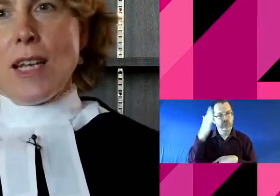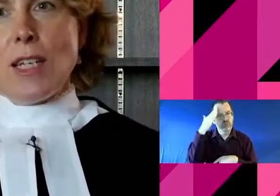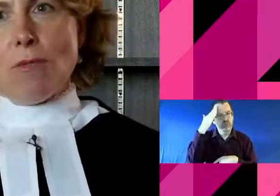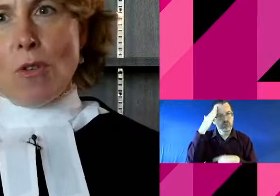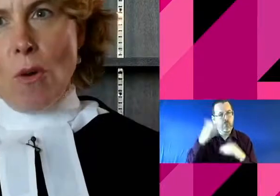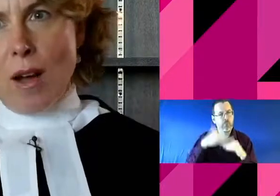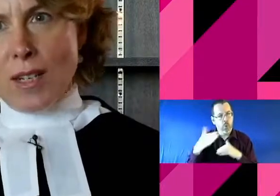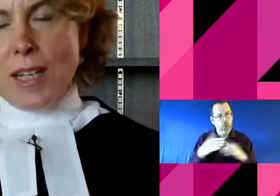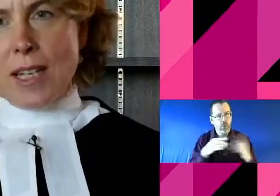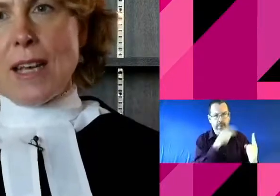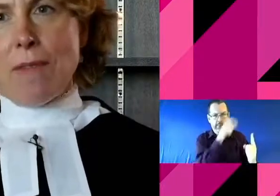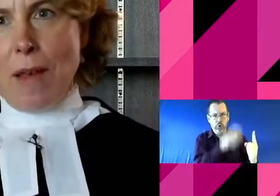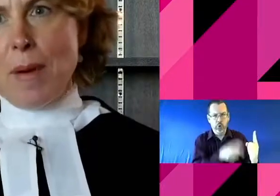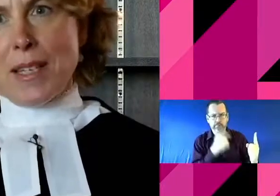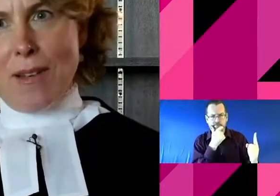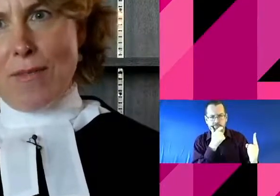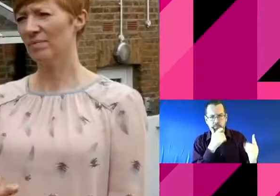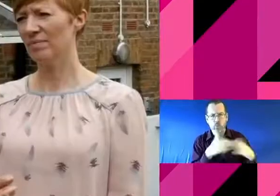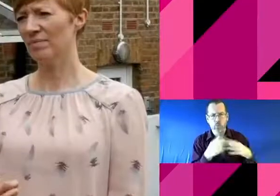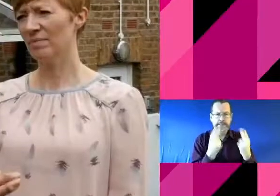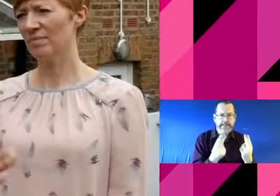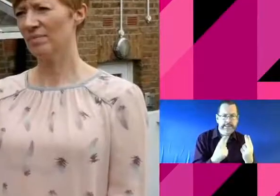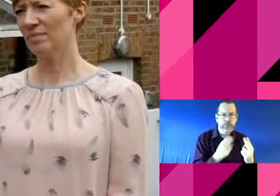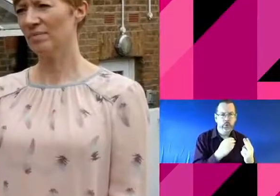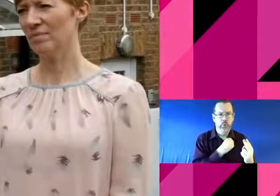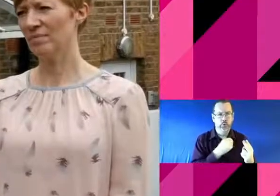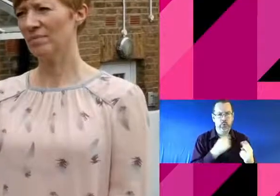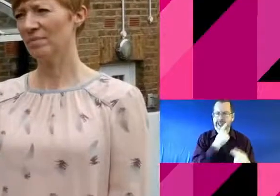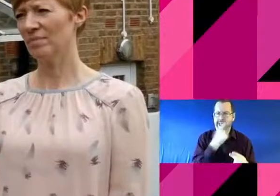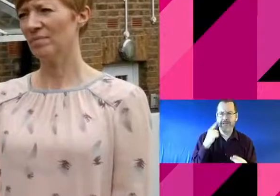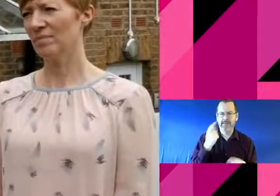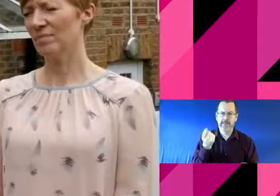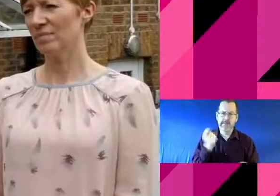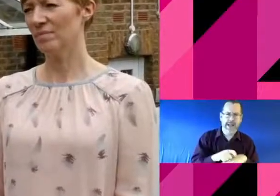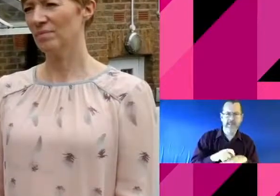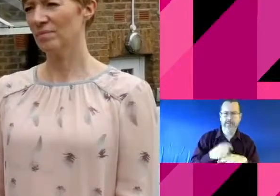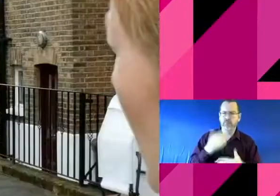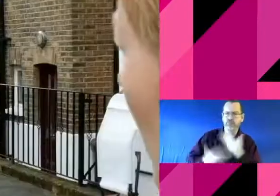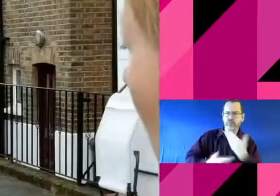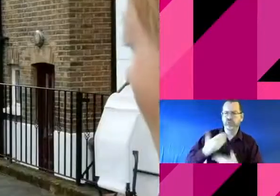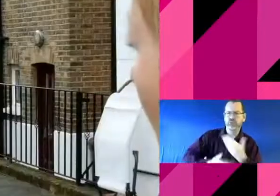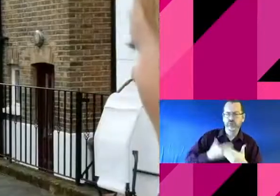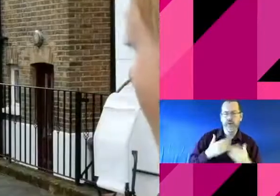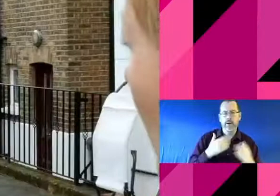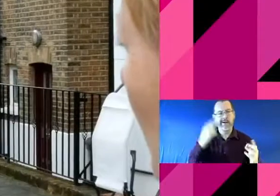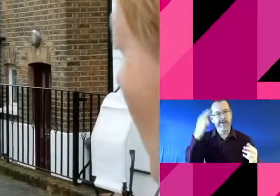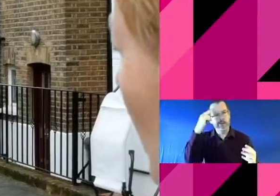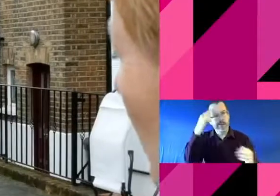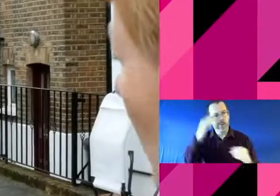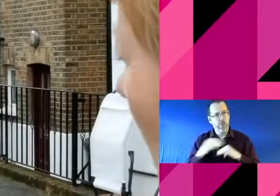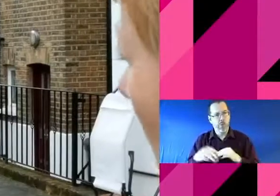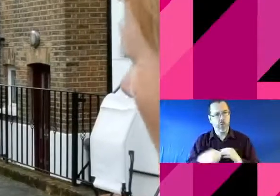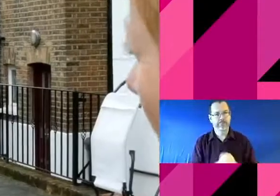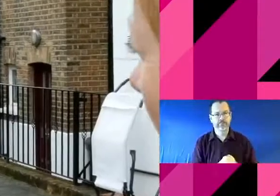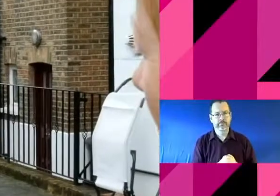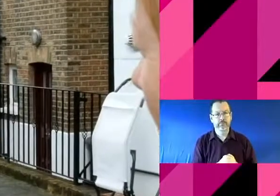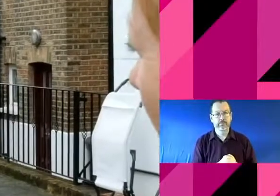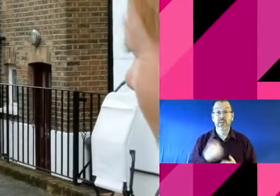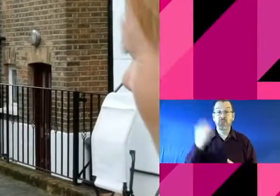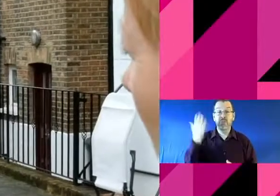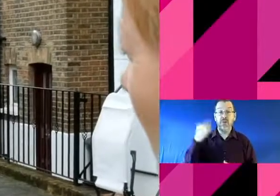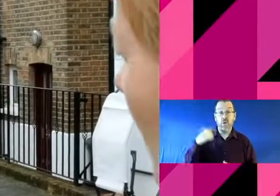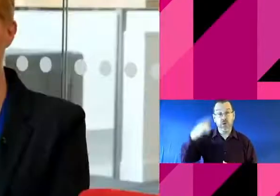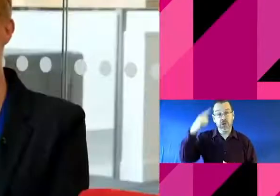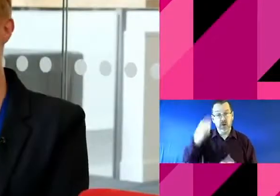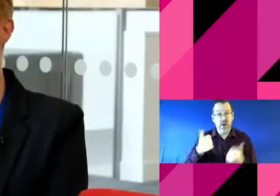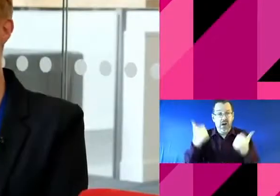fact, needs and requires to give their best evidence. Before, I might have just thought, I can go and do the interview,